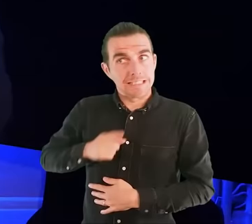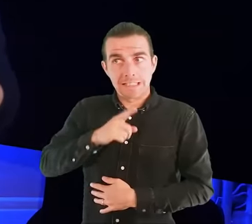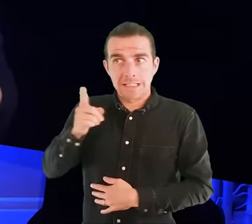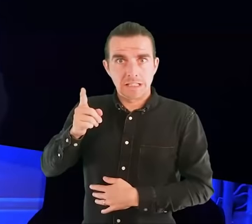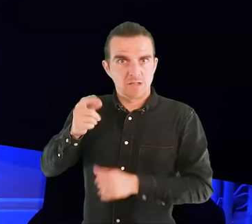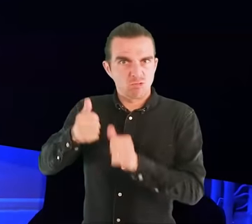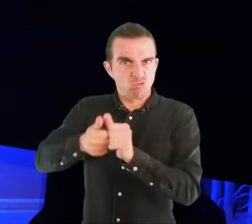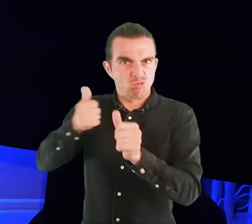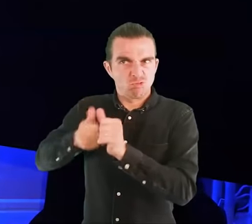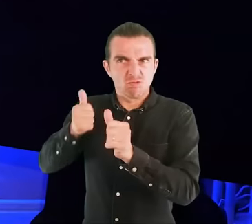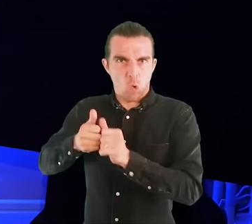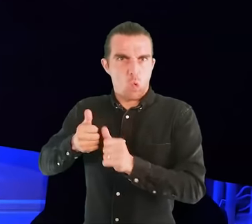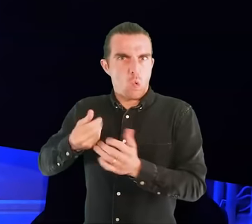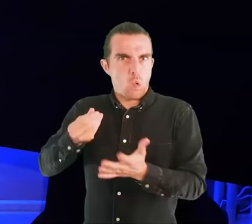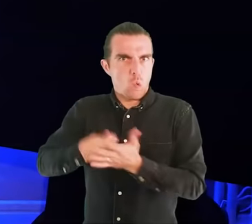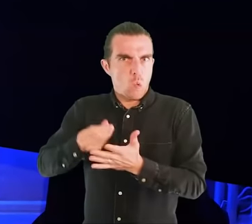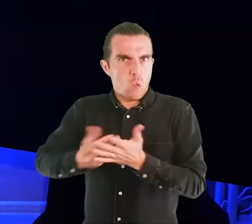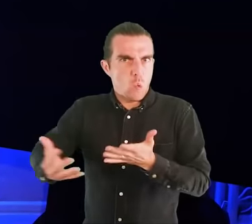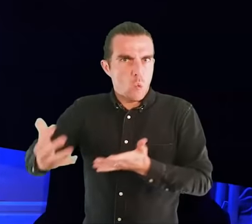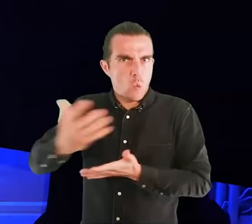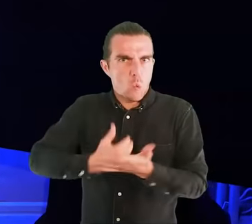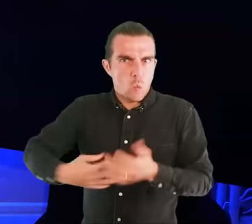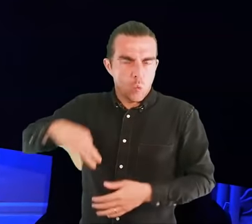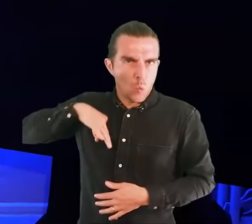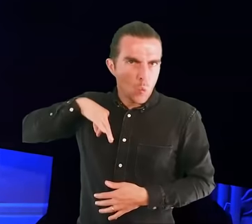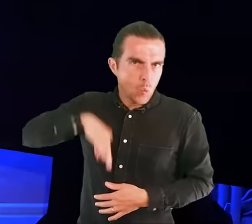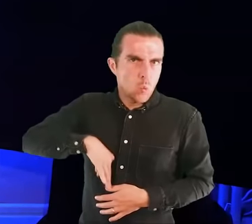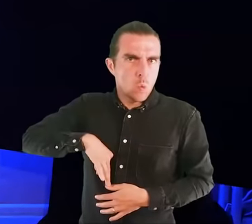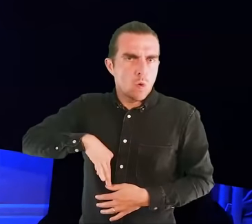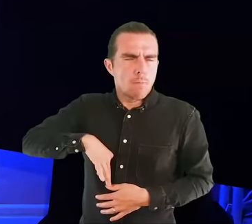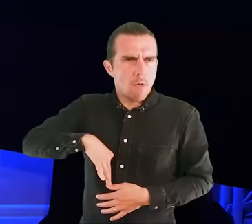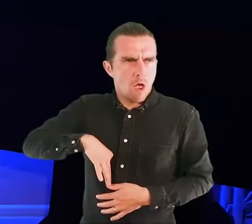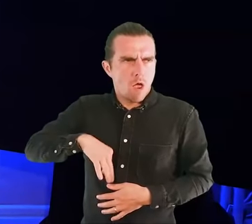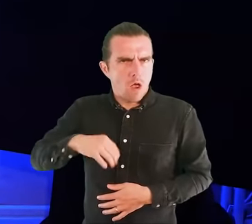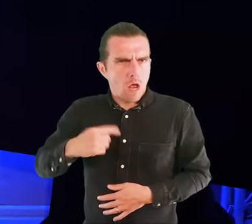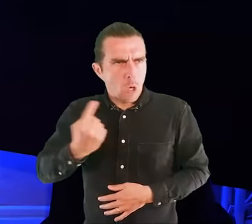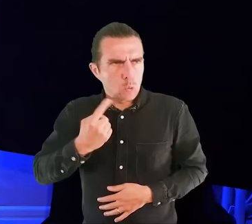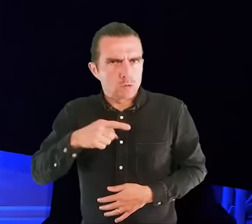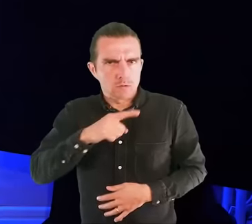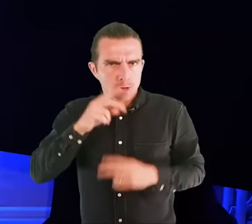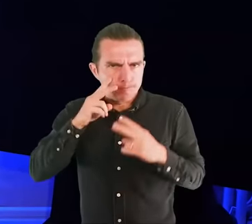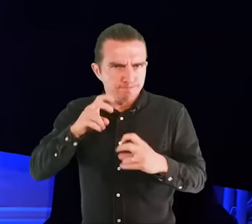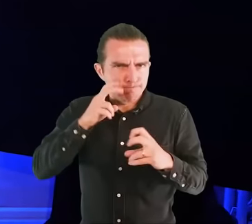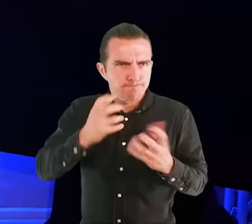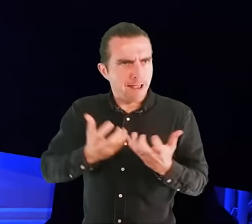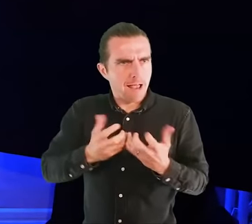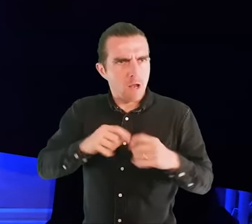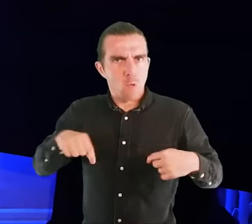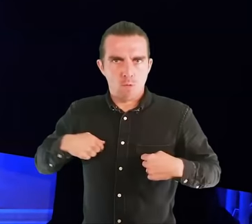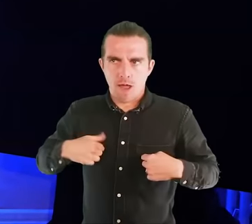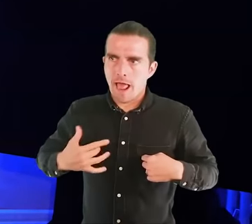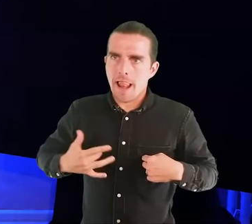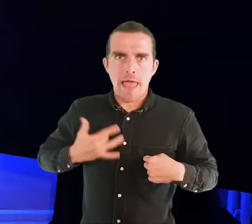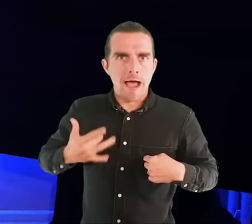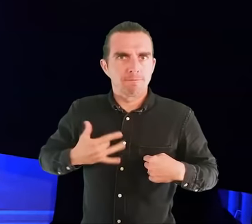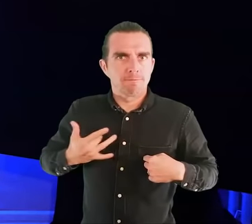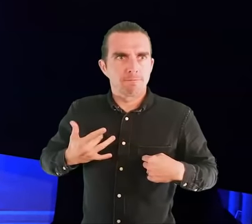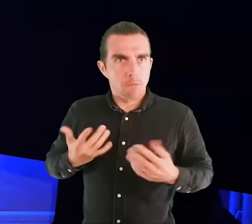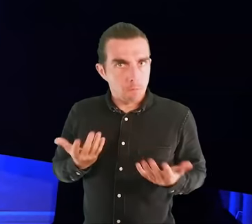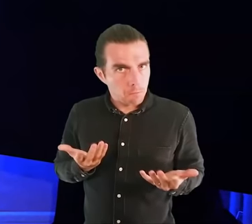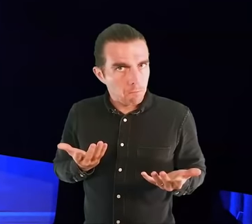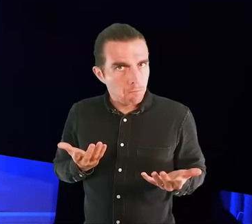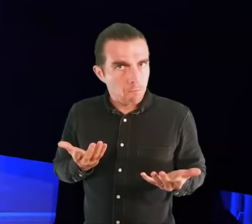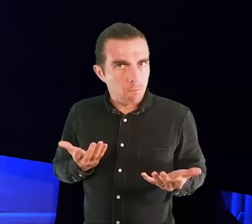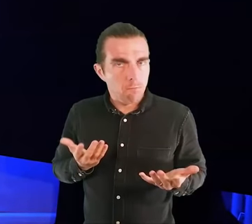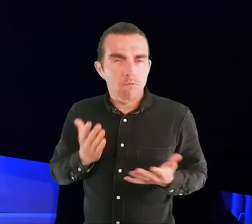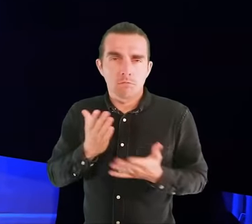looking at the moral implications of health and longevity technologies and the fact that our lifespan is constantly